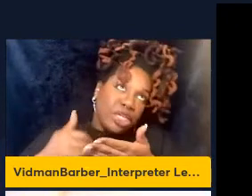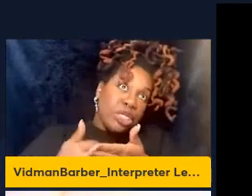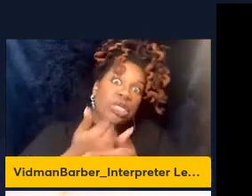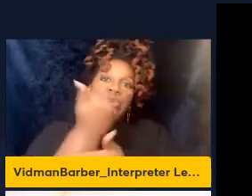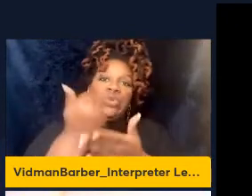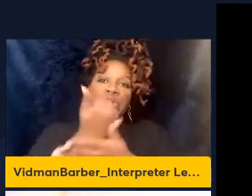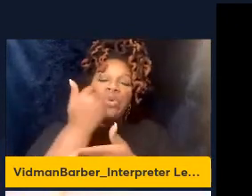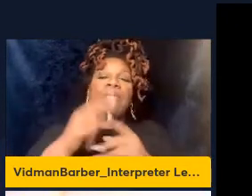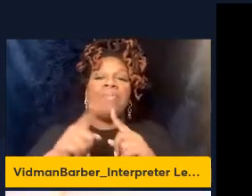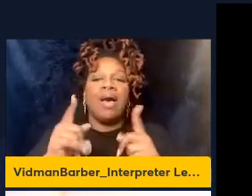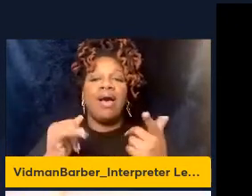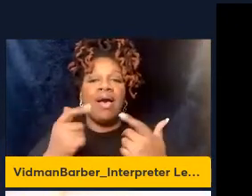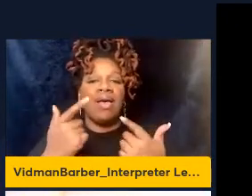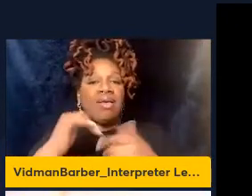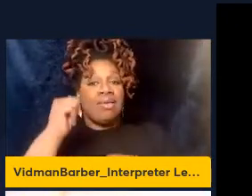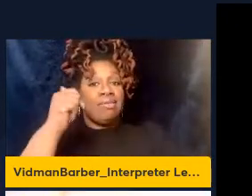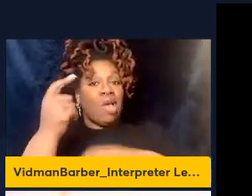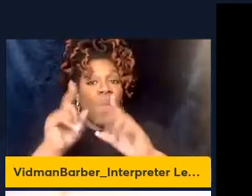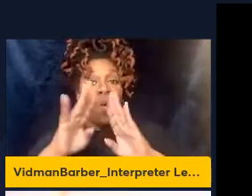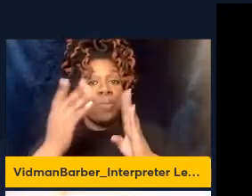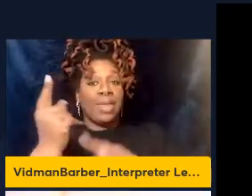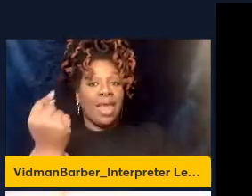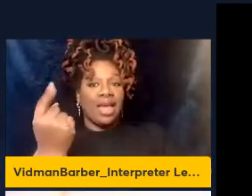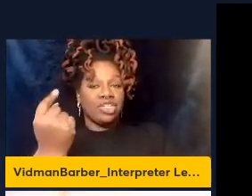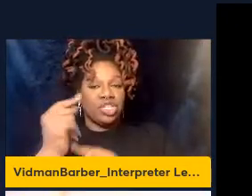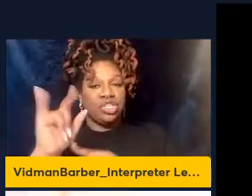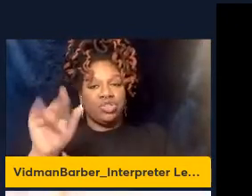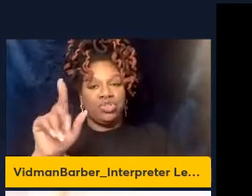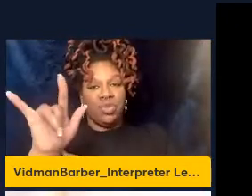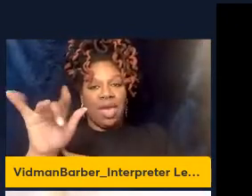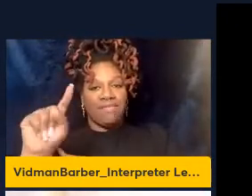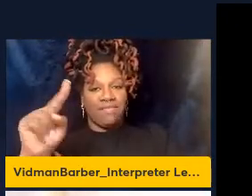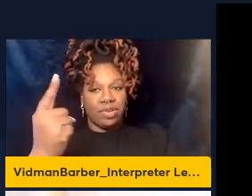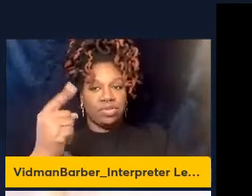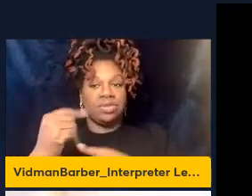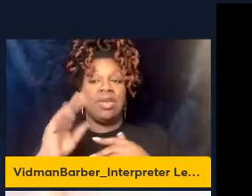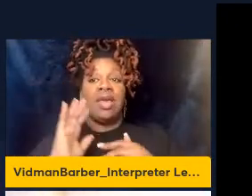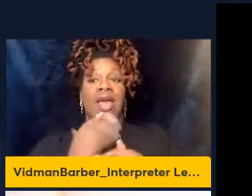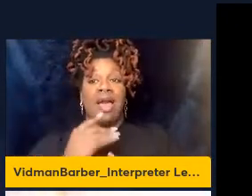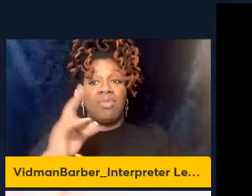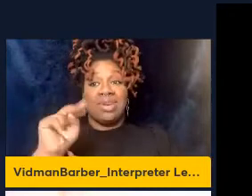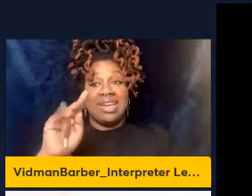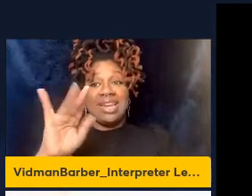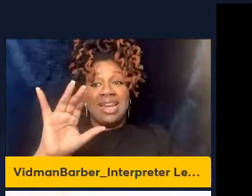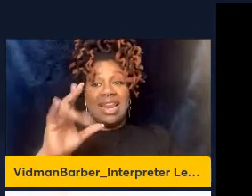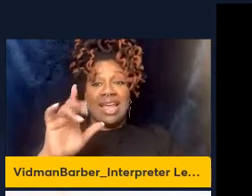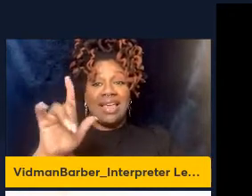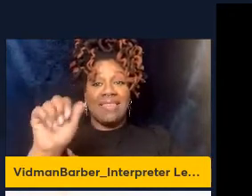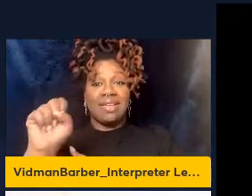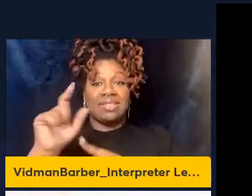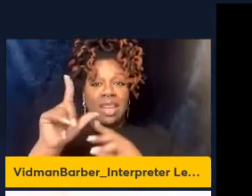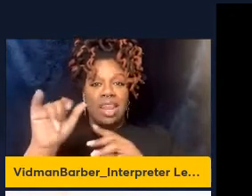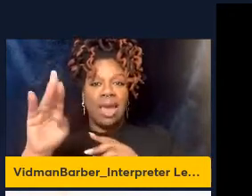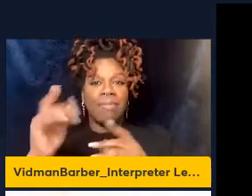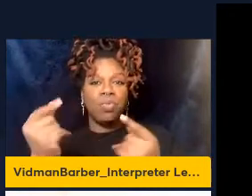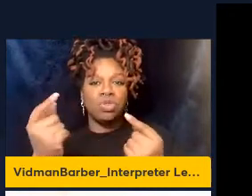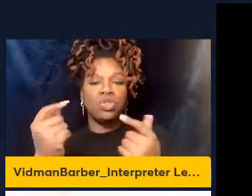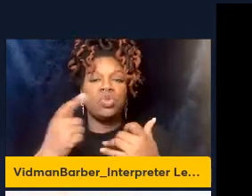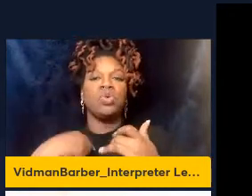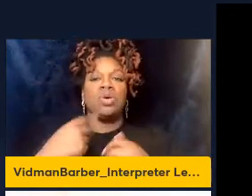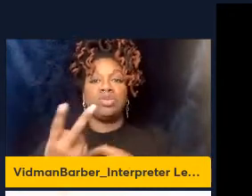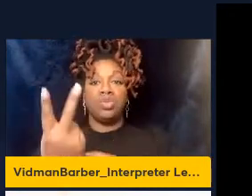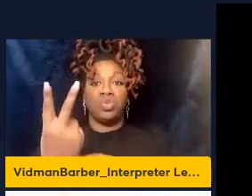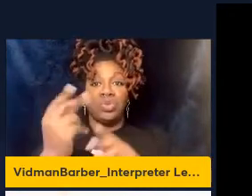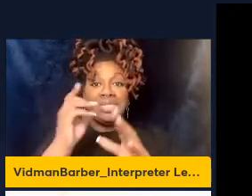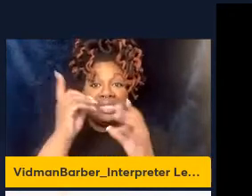year, opened up last year in July 1st. So what is it that the Nicholas Lab does? We study two diseases that for me are very personal.